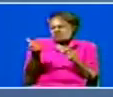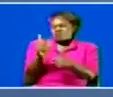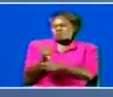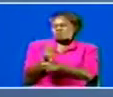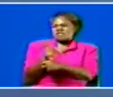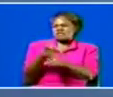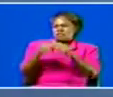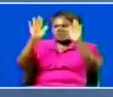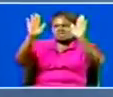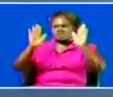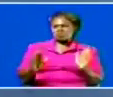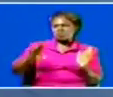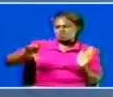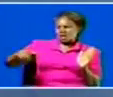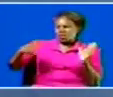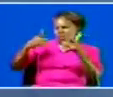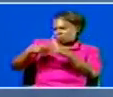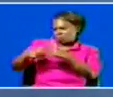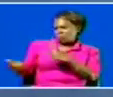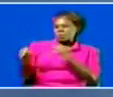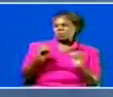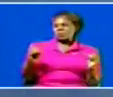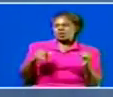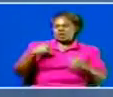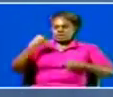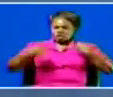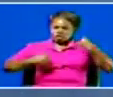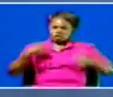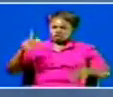from Kisumu City. So don't go away. Let me continue enjoying my KDF.